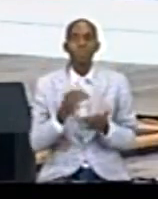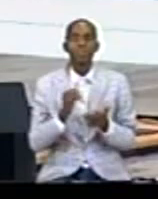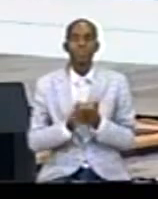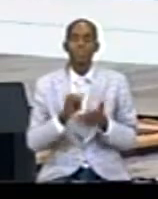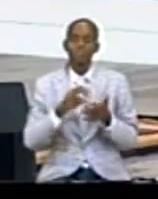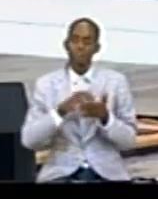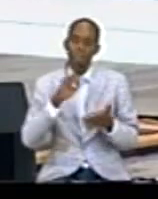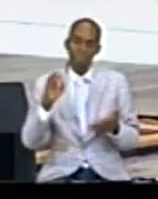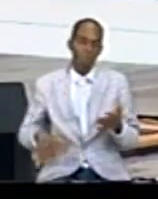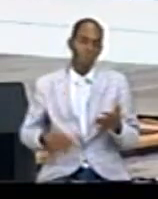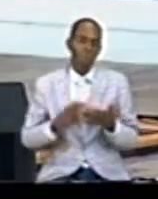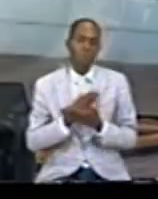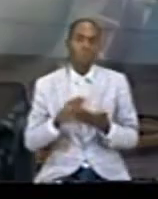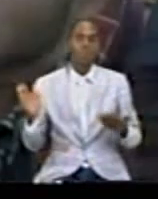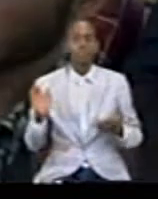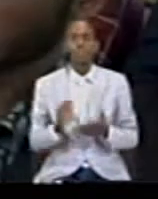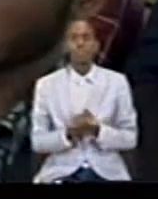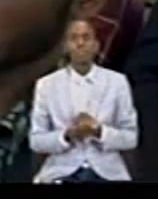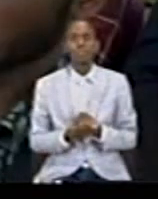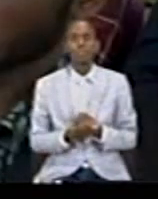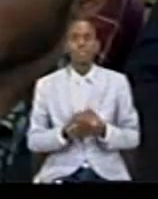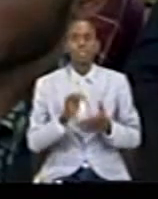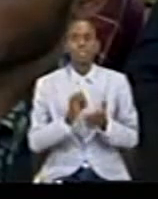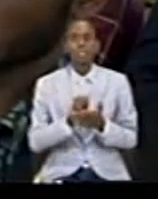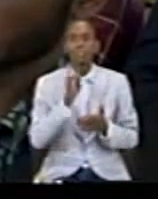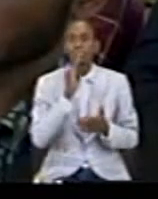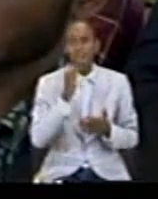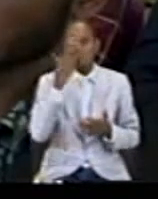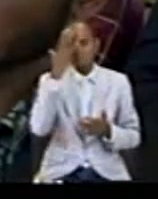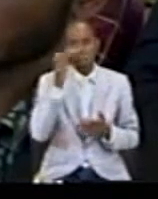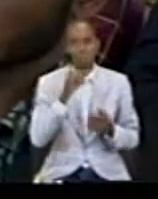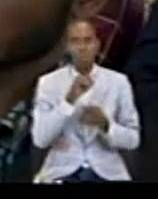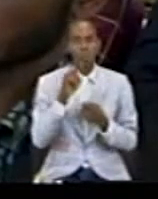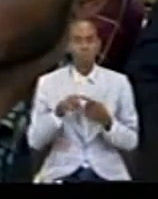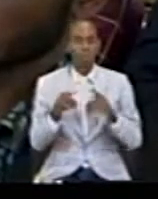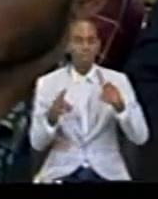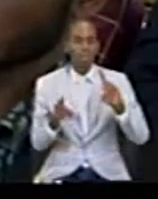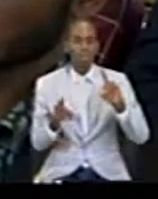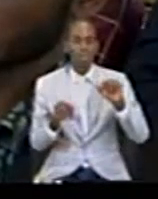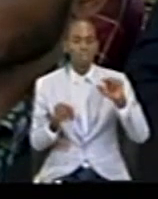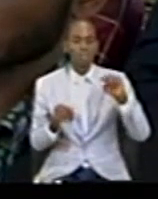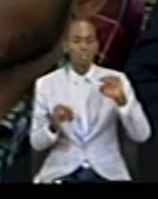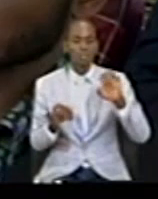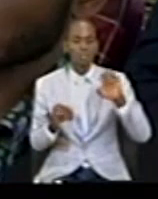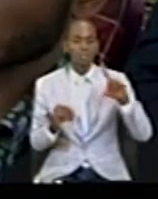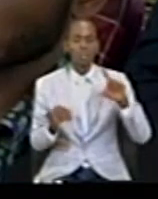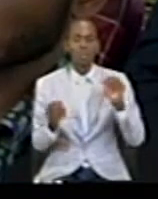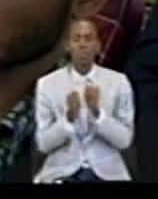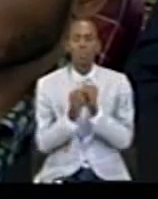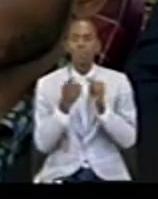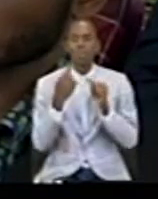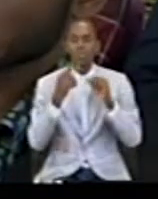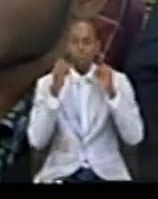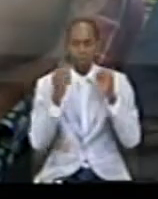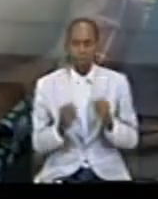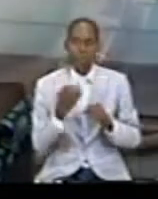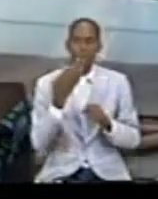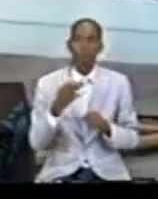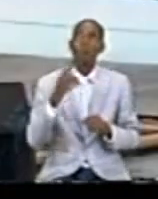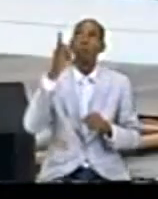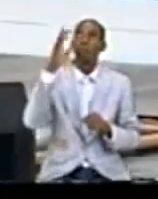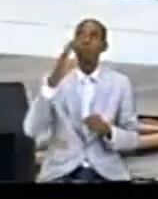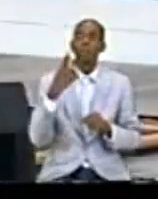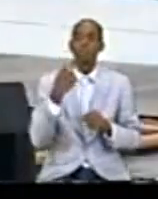vanishes away. That's why when Daniel, who carried the power of God,